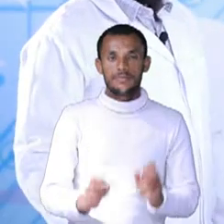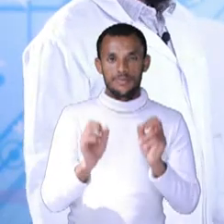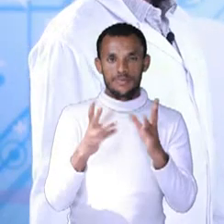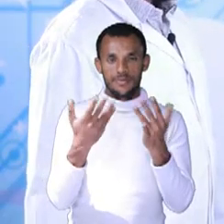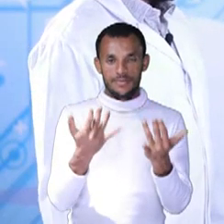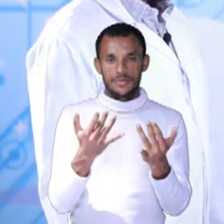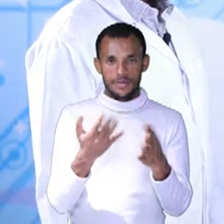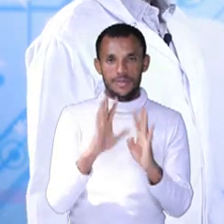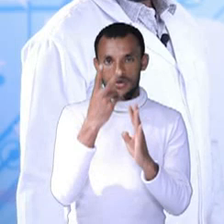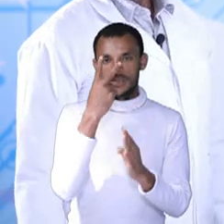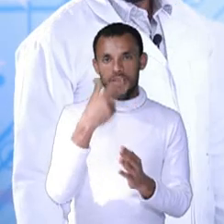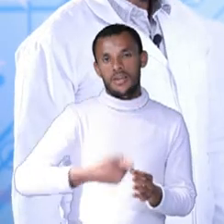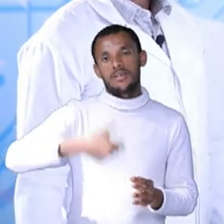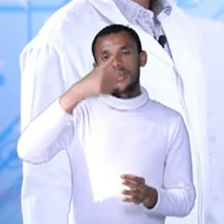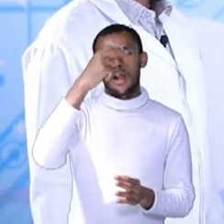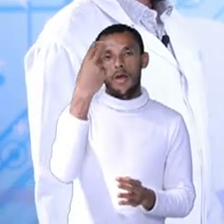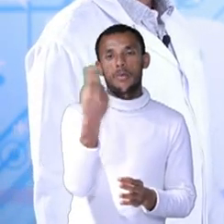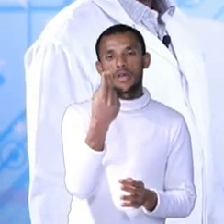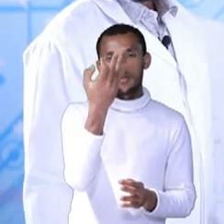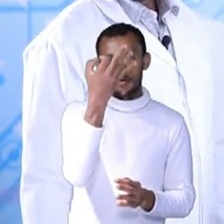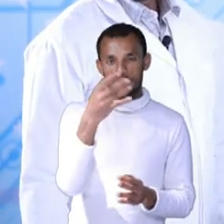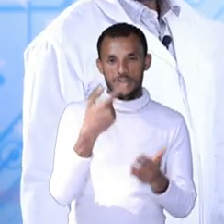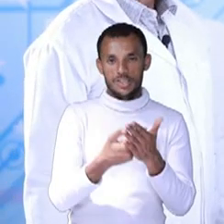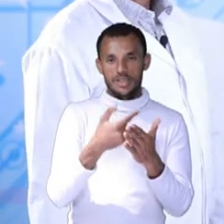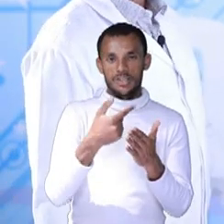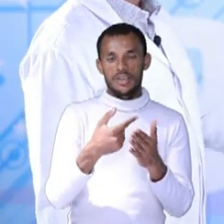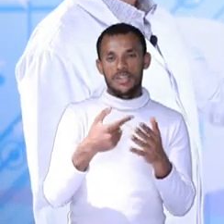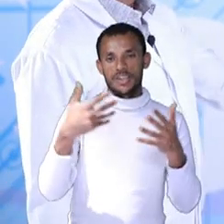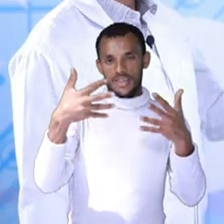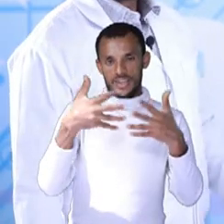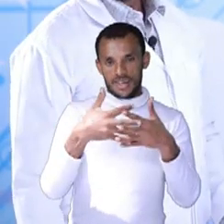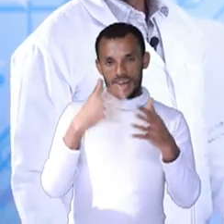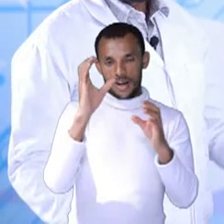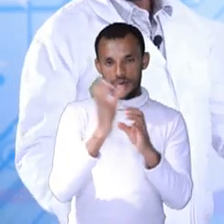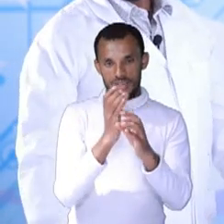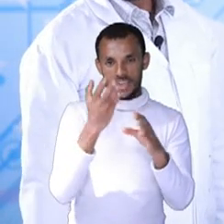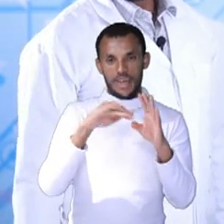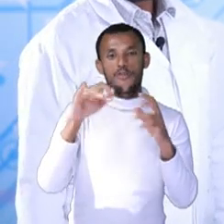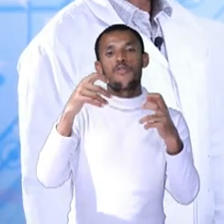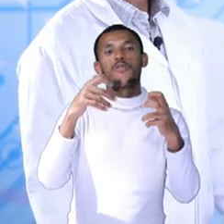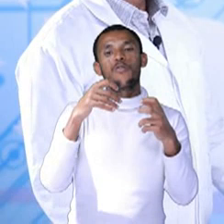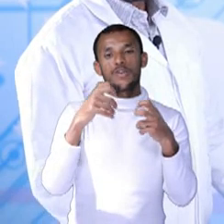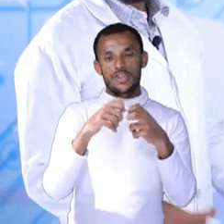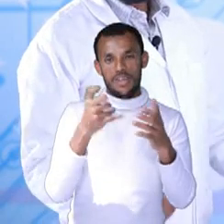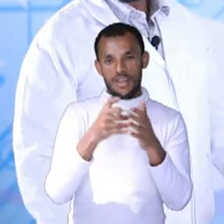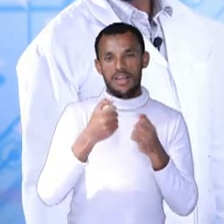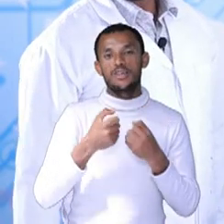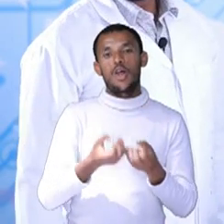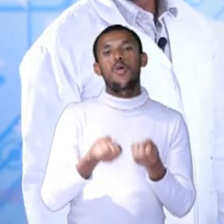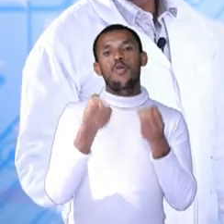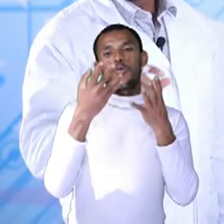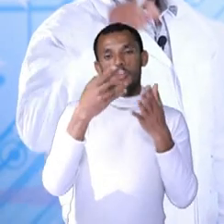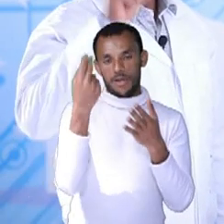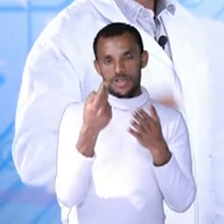Okay, now let's see another application of this integral calculus application in physics. It has a lot of